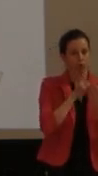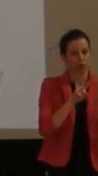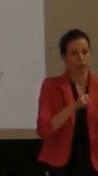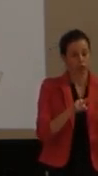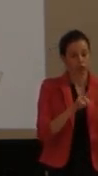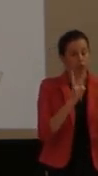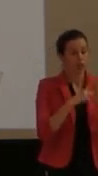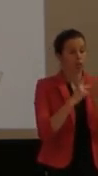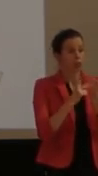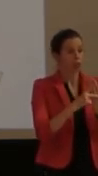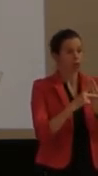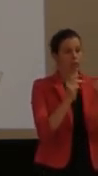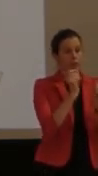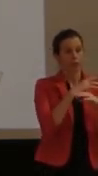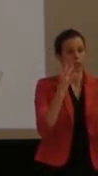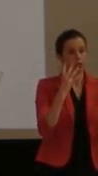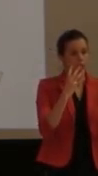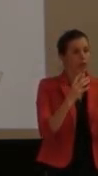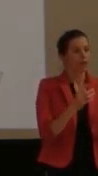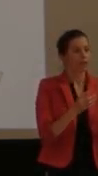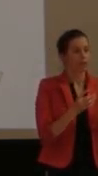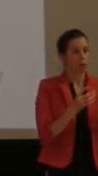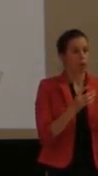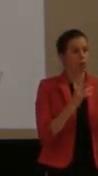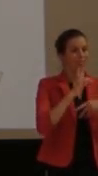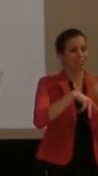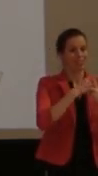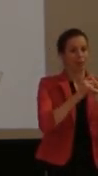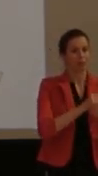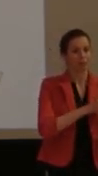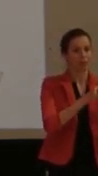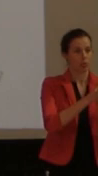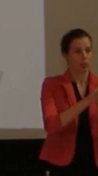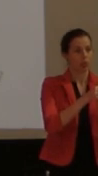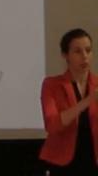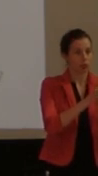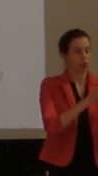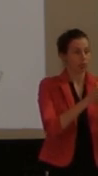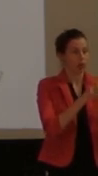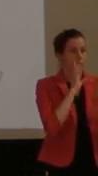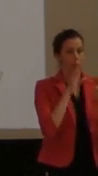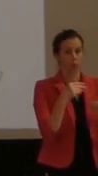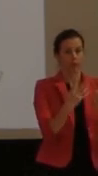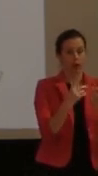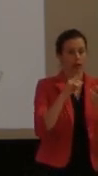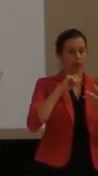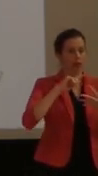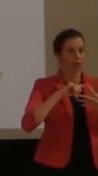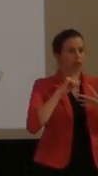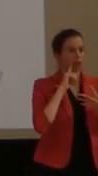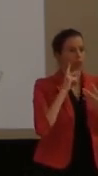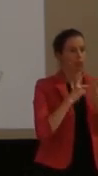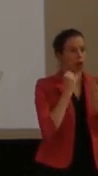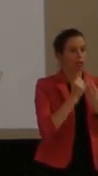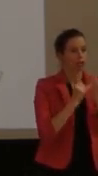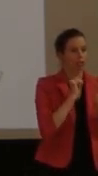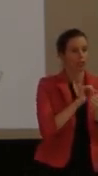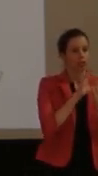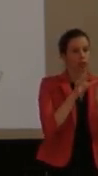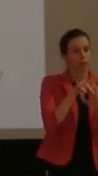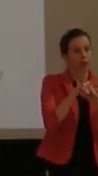the program envisions four buckets of support that it's poised to provide, including support for projects that address